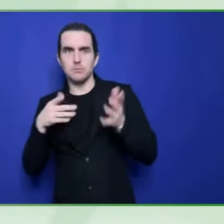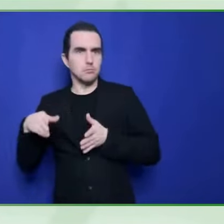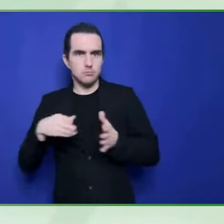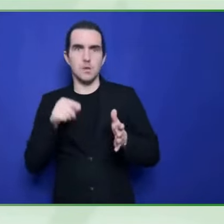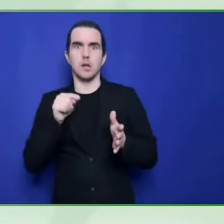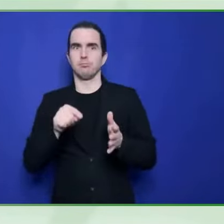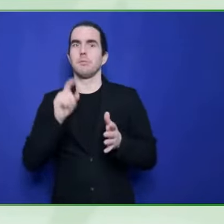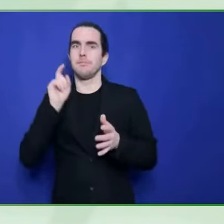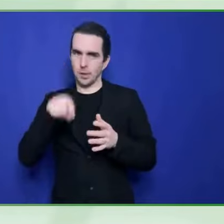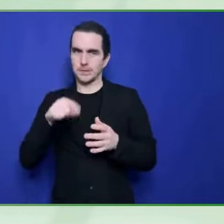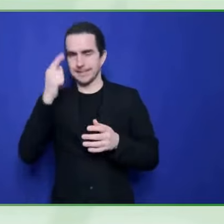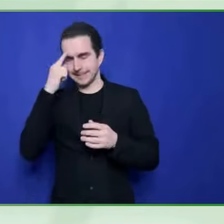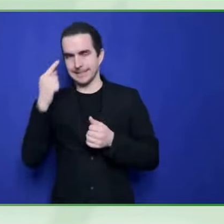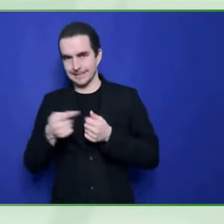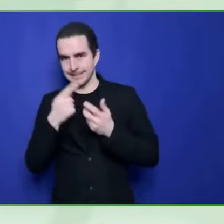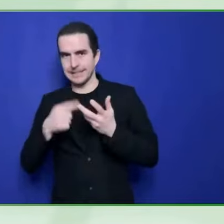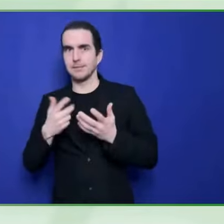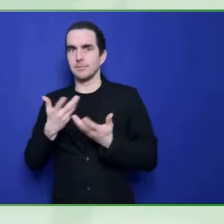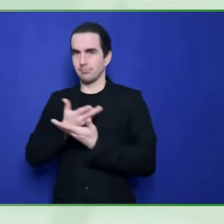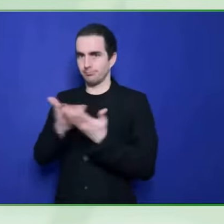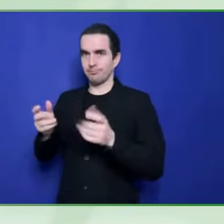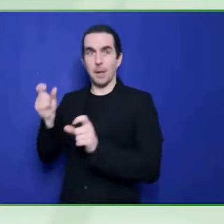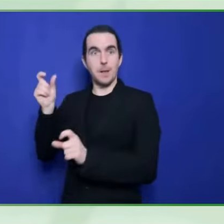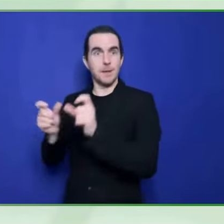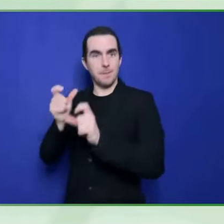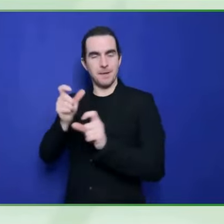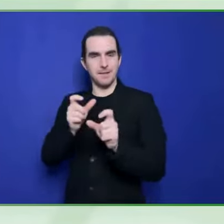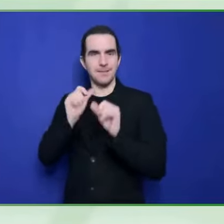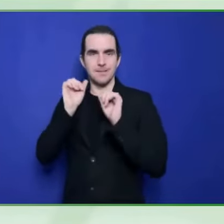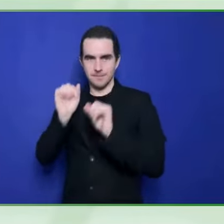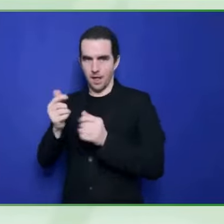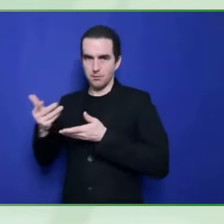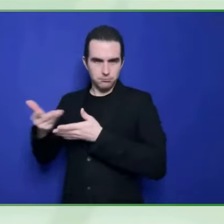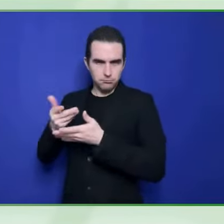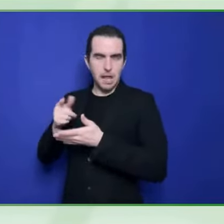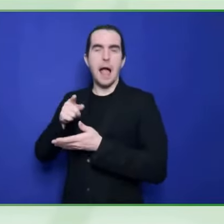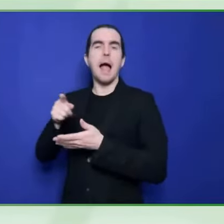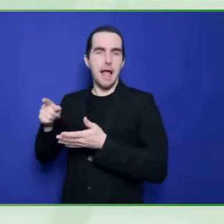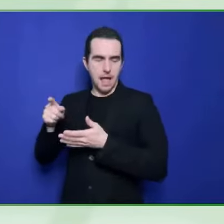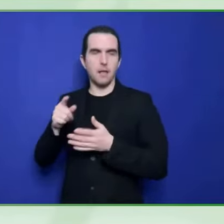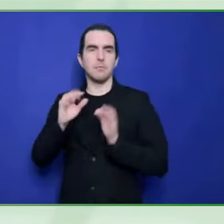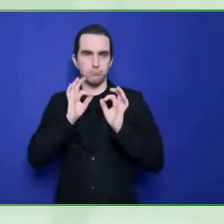think that's really important because a lot of projects out there tend to want to